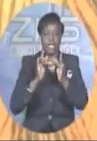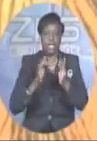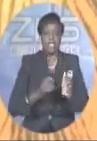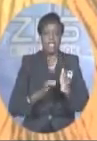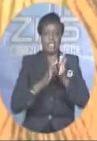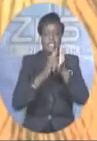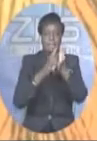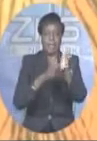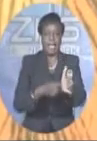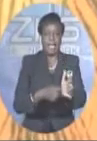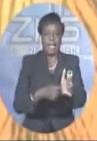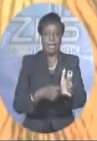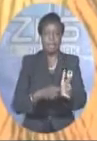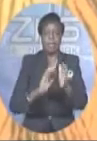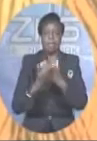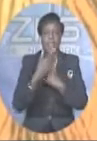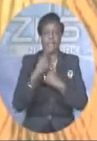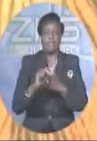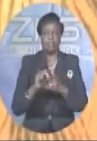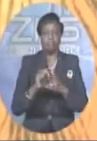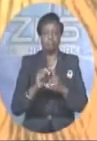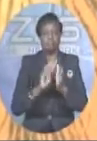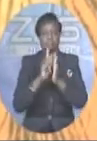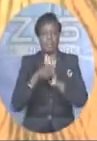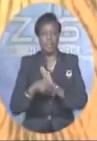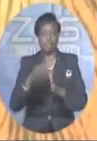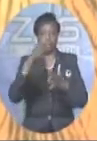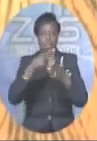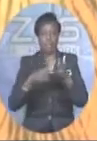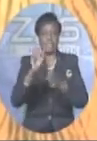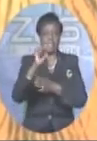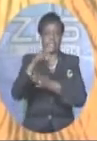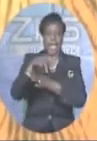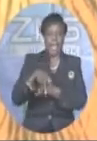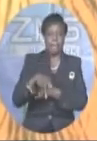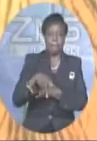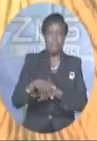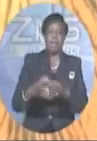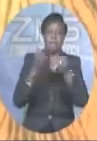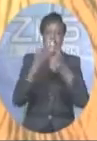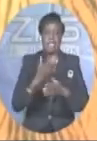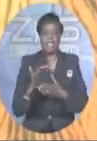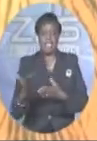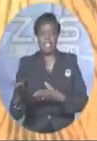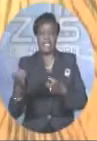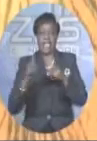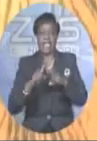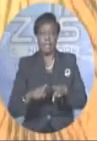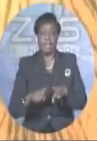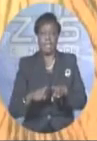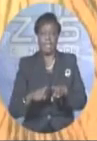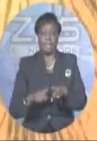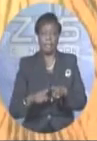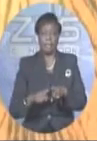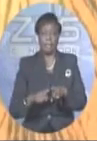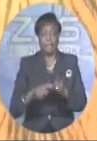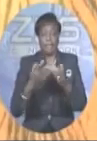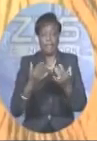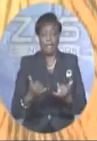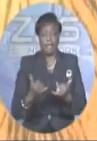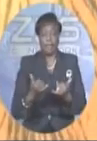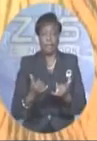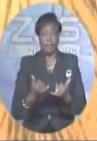showed by the popularity of WhatsApp. And people don't realize a lot of the things that happen already are really already embracing things like artificial